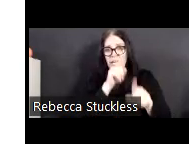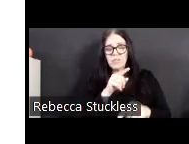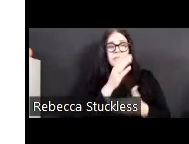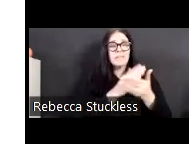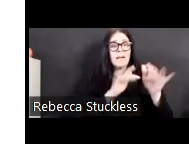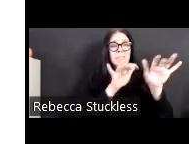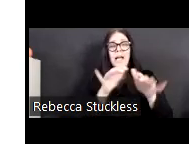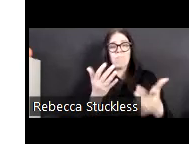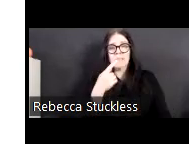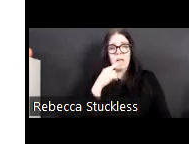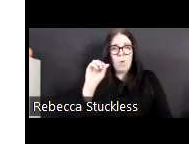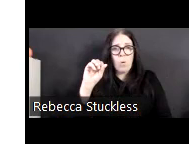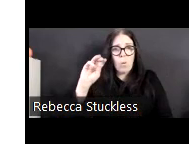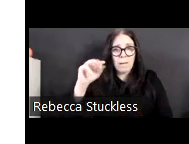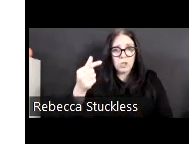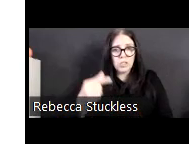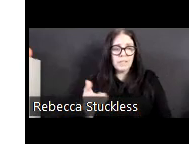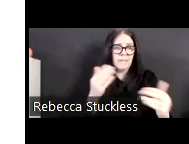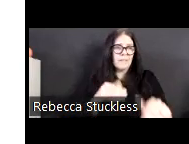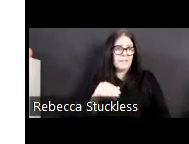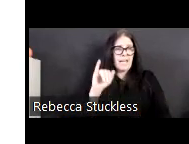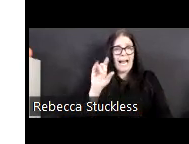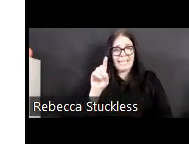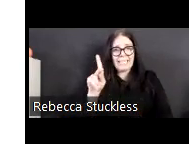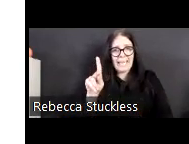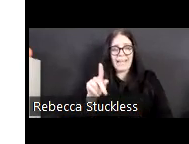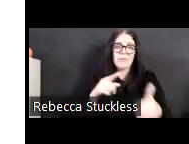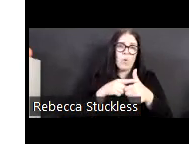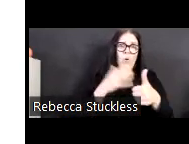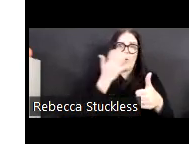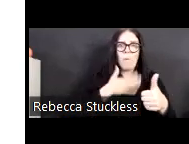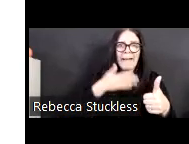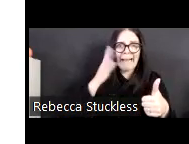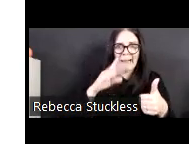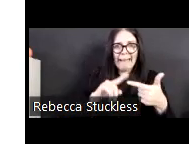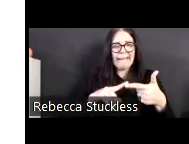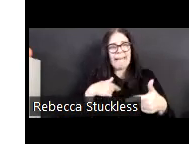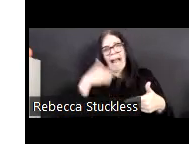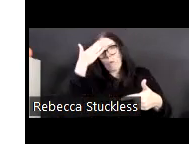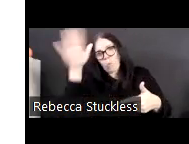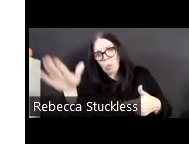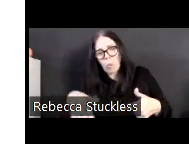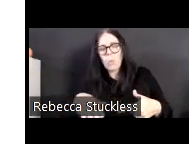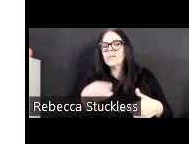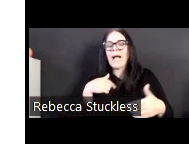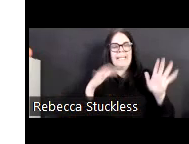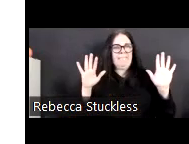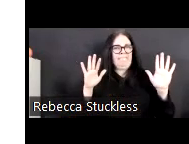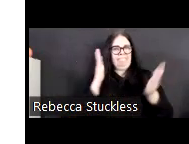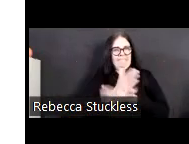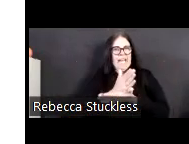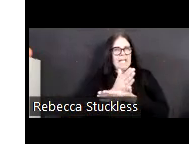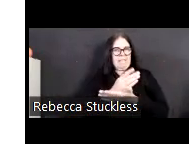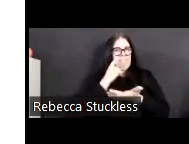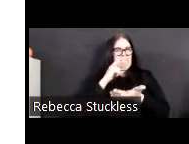OMG, IDK, so oh my God, I don't know. So I just stopped doing that. So we asked people in